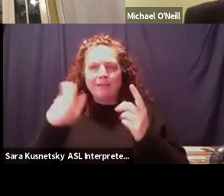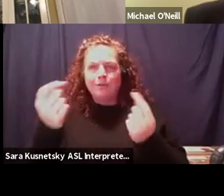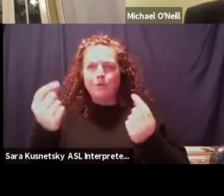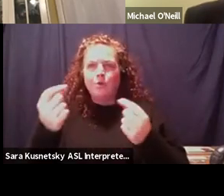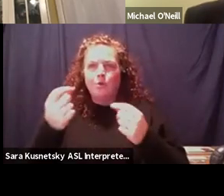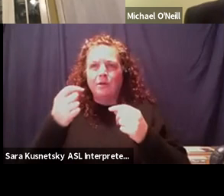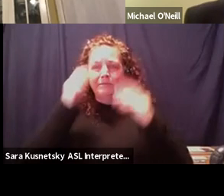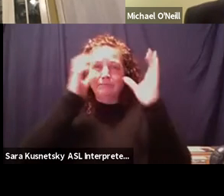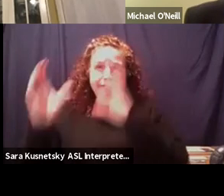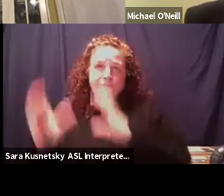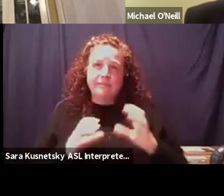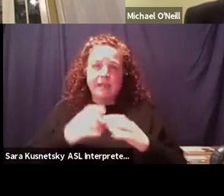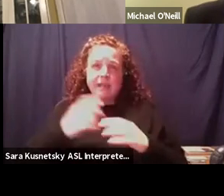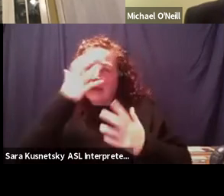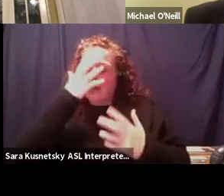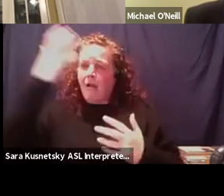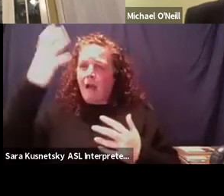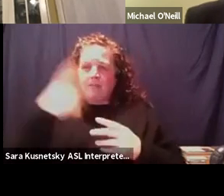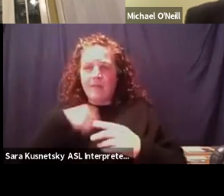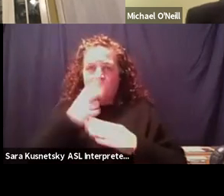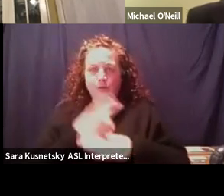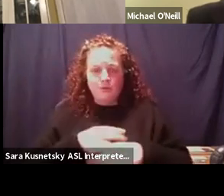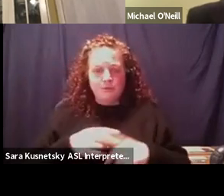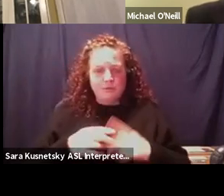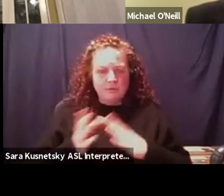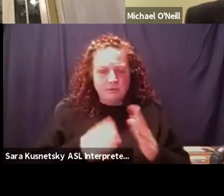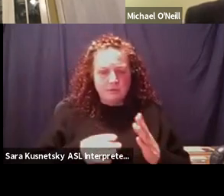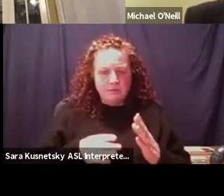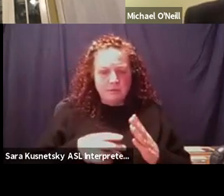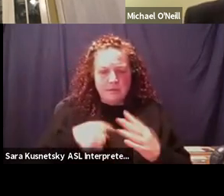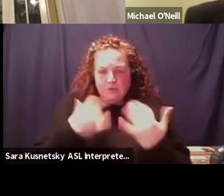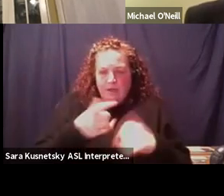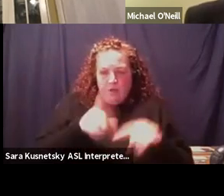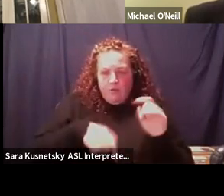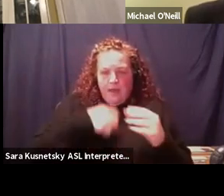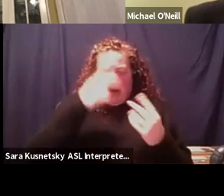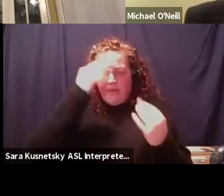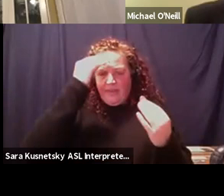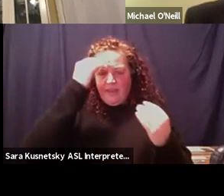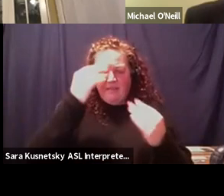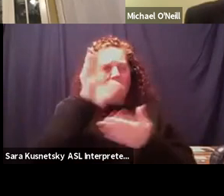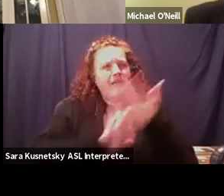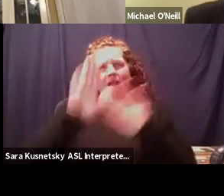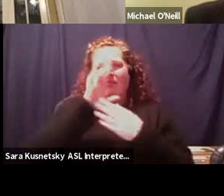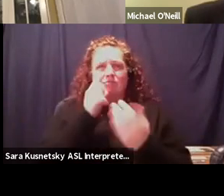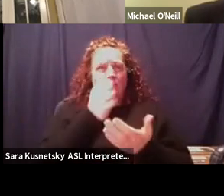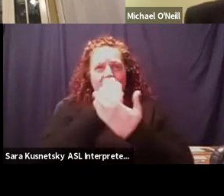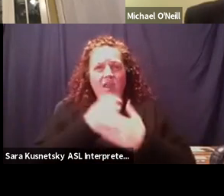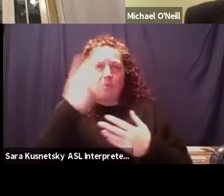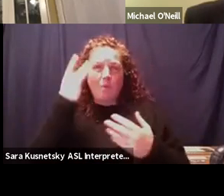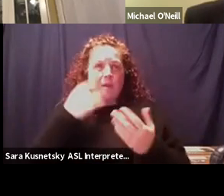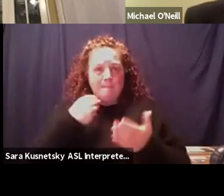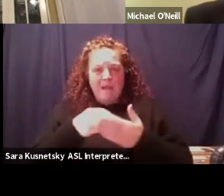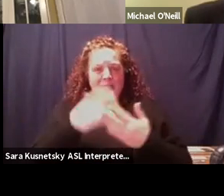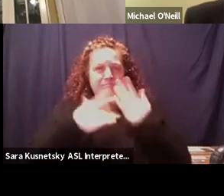but that's no use. Pops left when you were 8, so now you can't think straight. College ain't no use since money is cut too